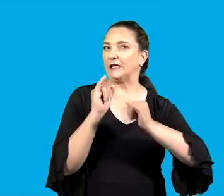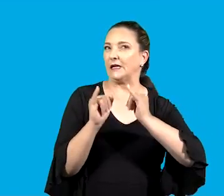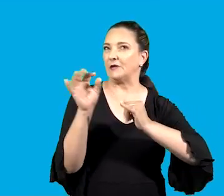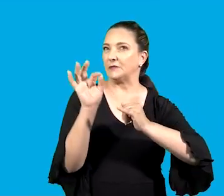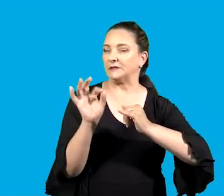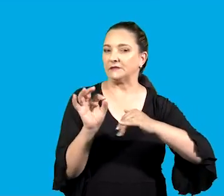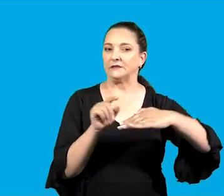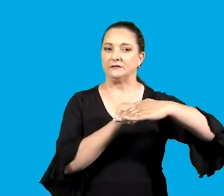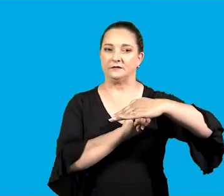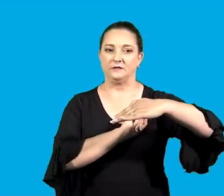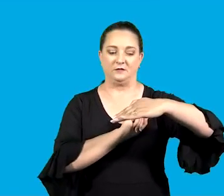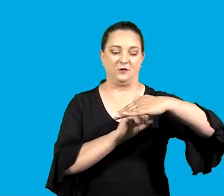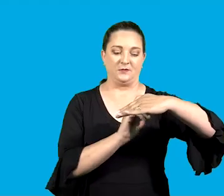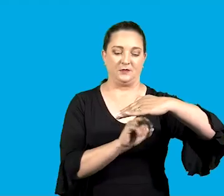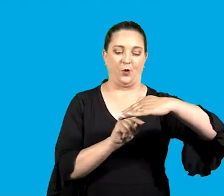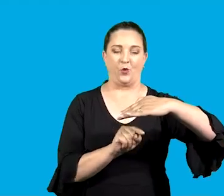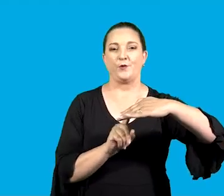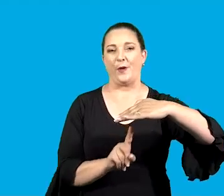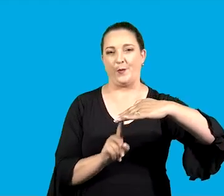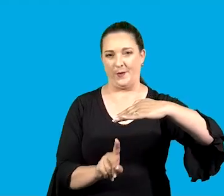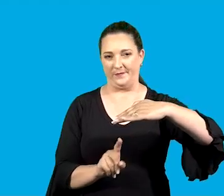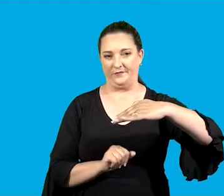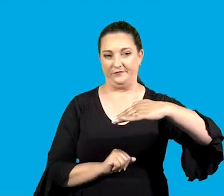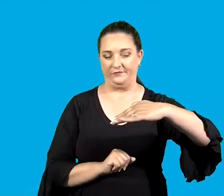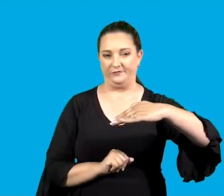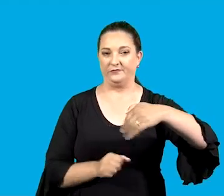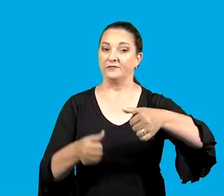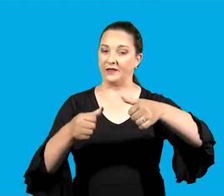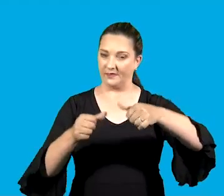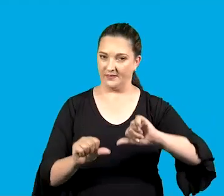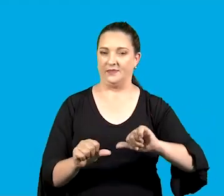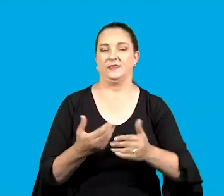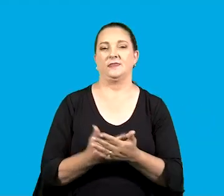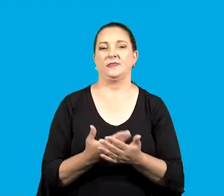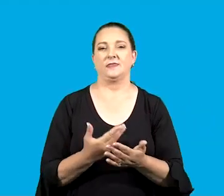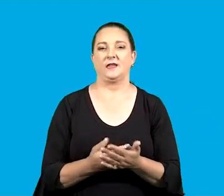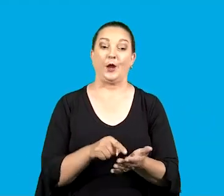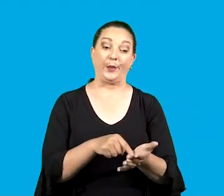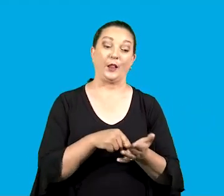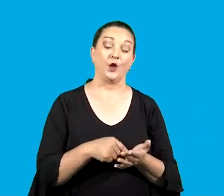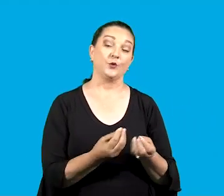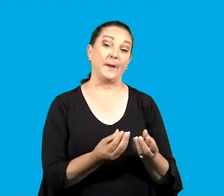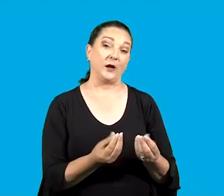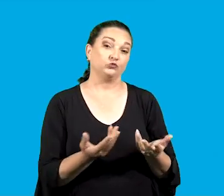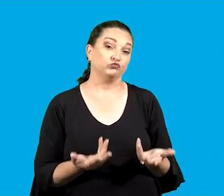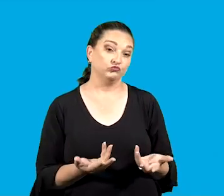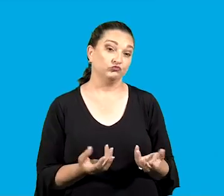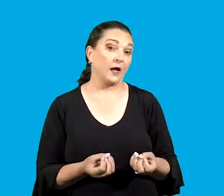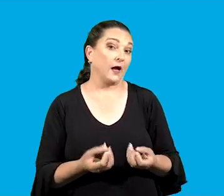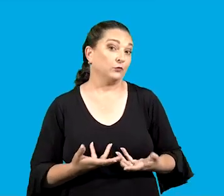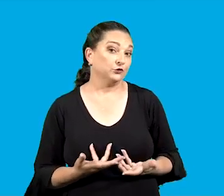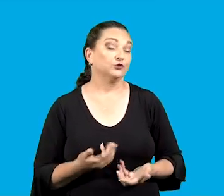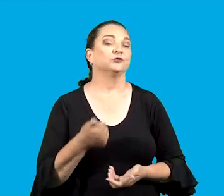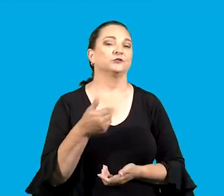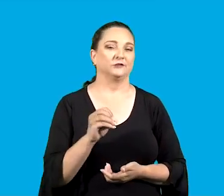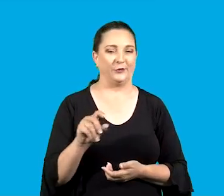is 0.11. Okay? And then it will give you your loan amount that was received. That